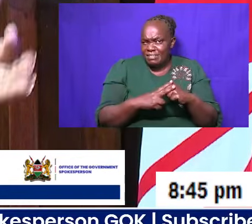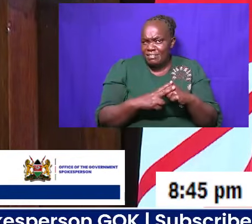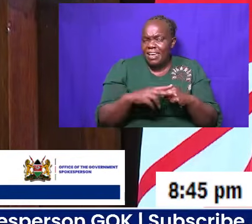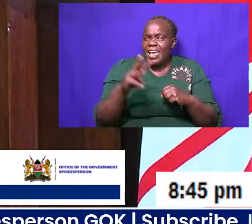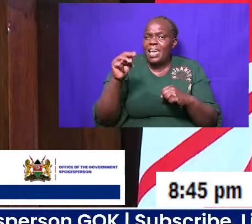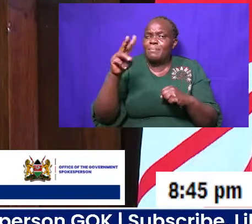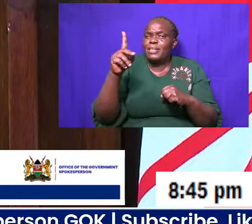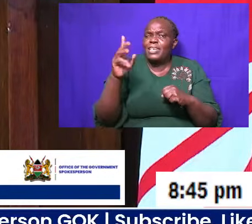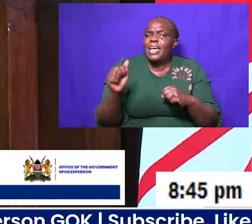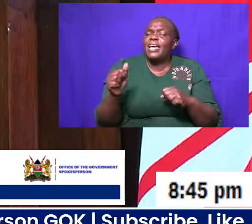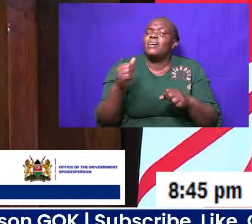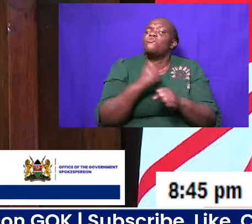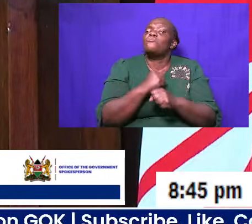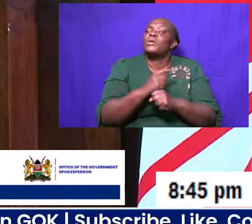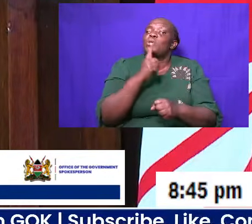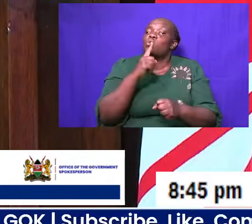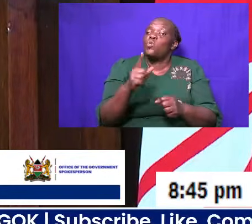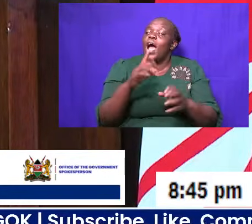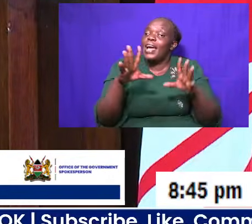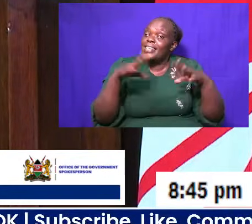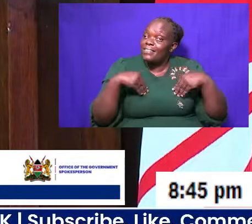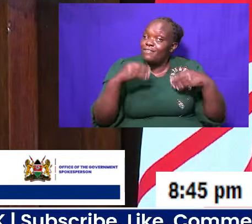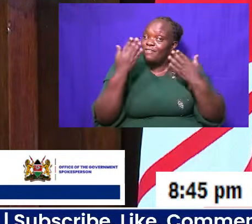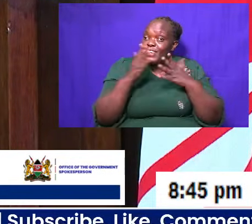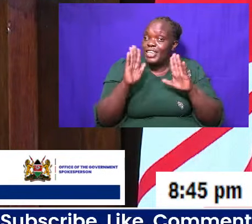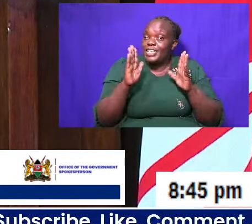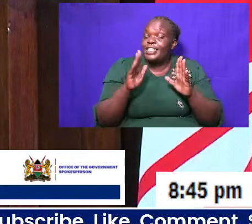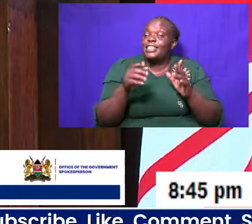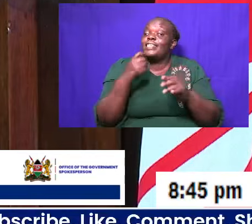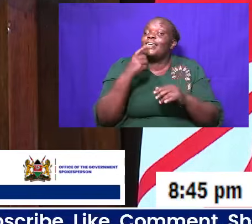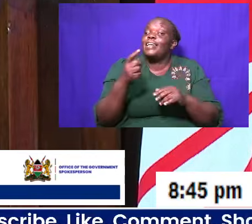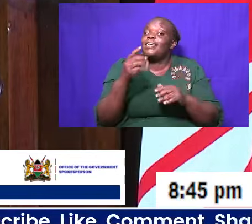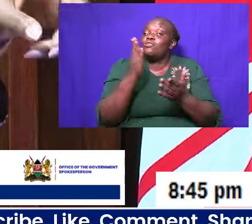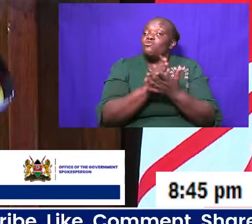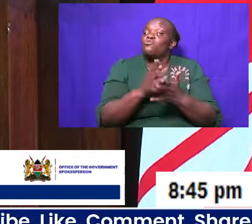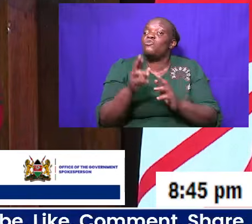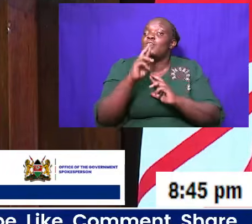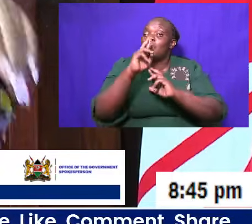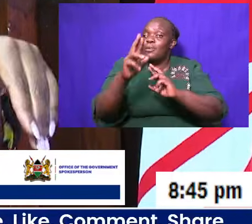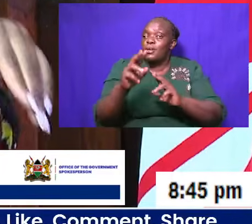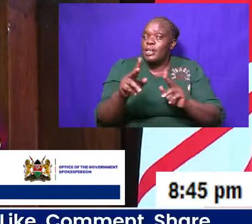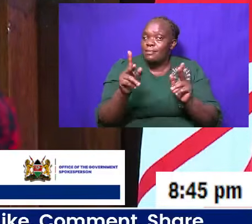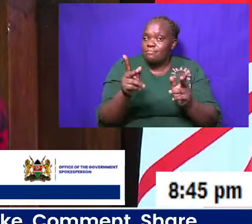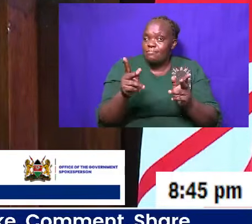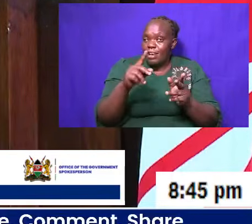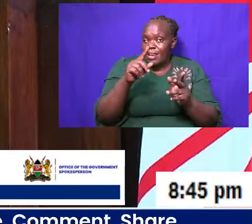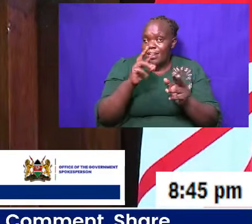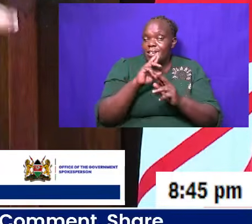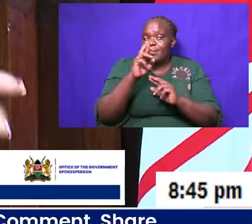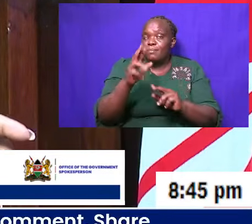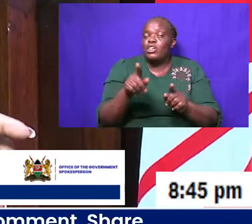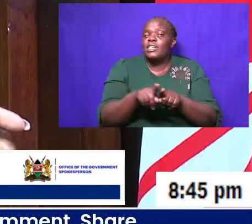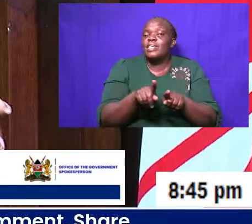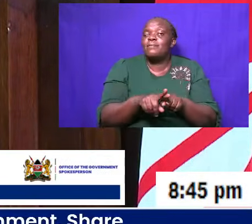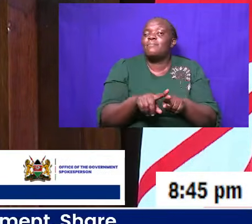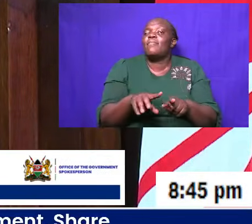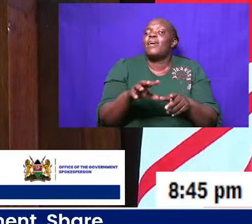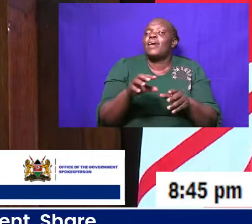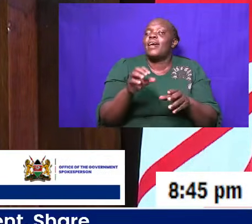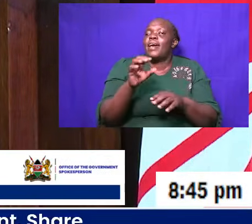to ensure they comply. Yeah. And actually telling them to report. First to report to him, but also to report to the council.